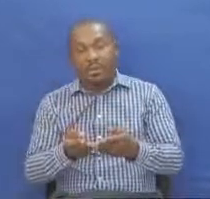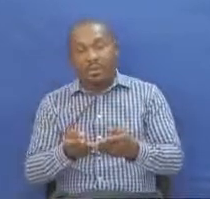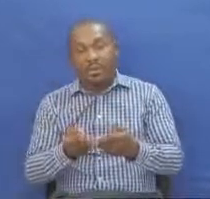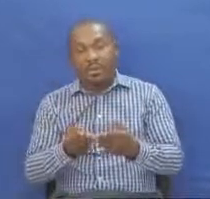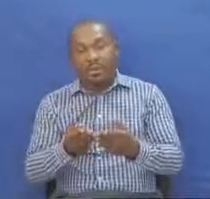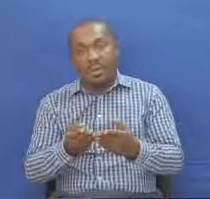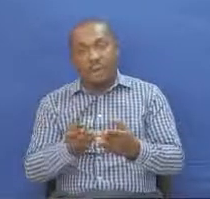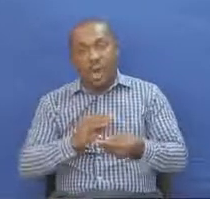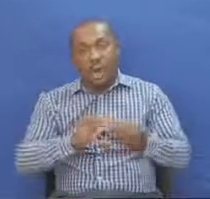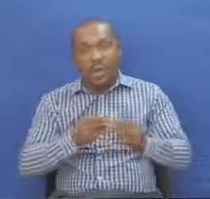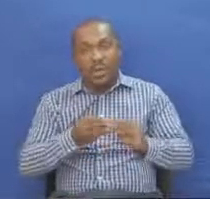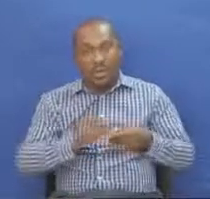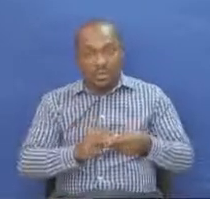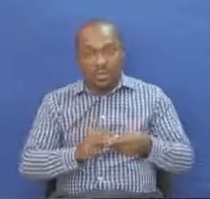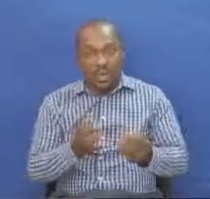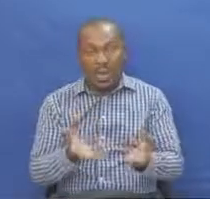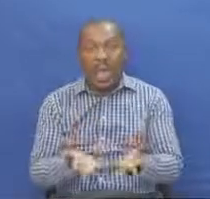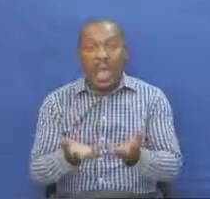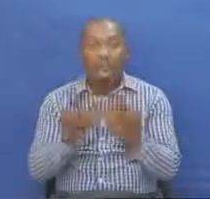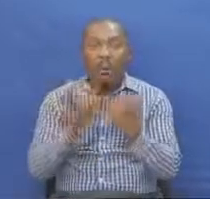organism capable